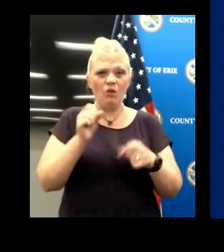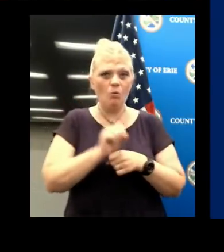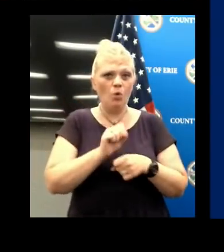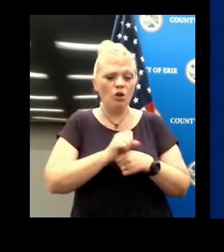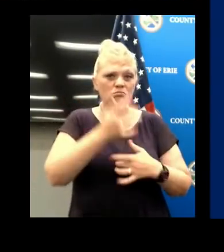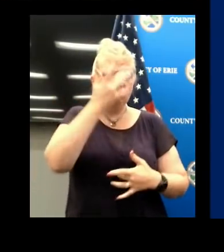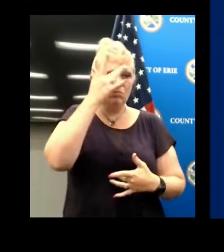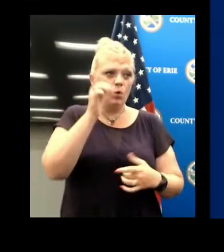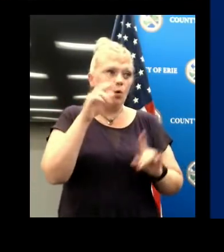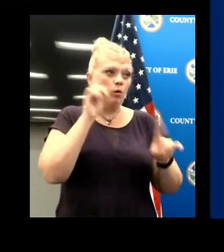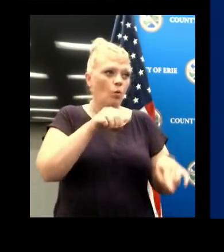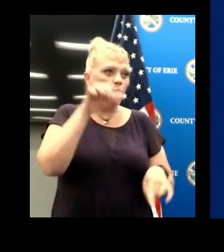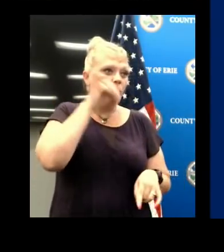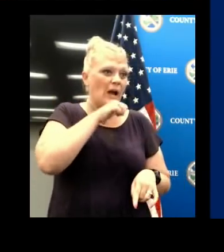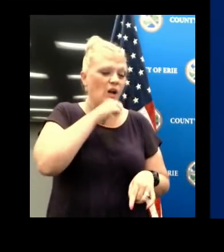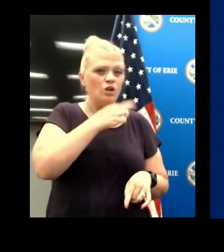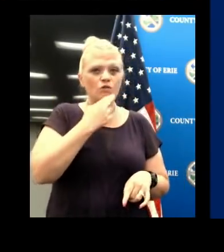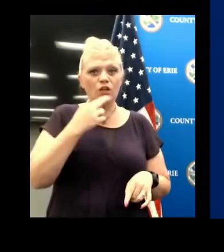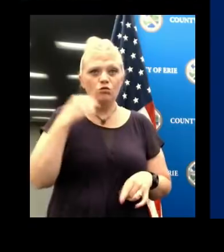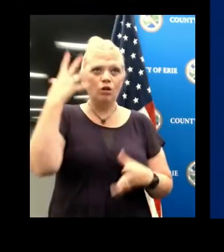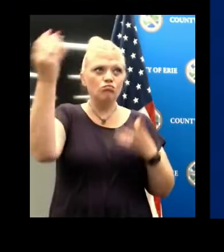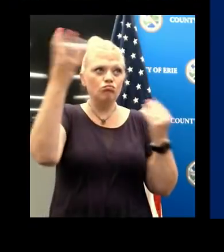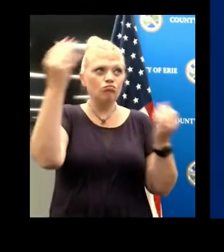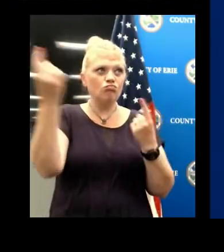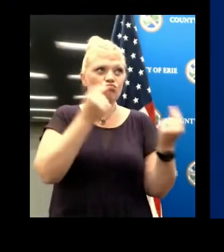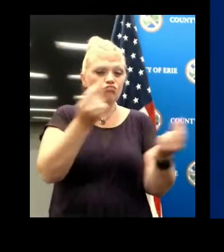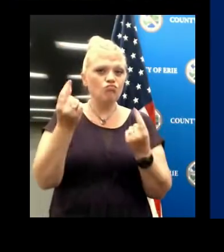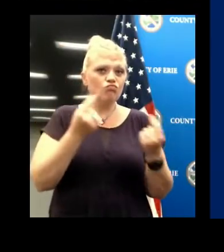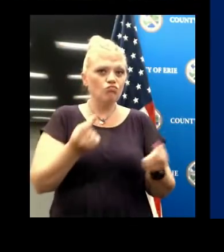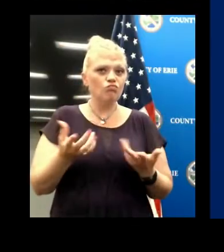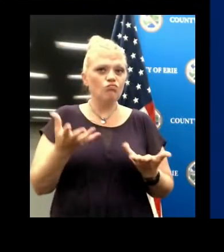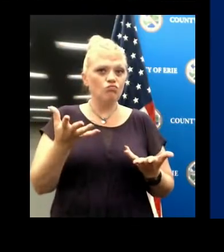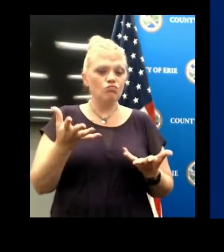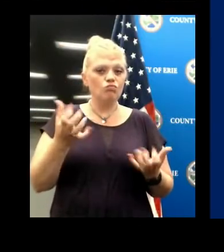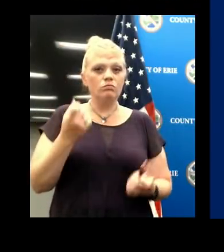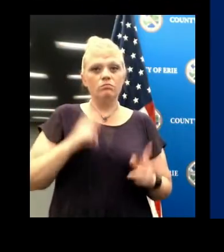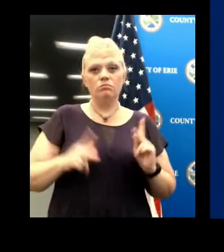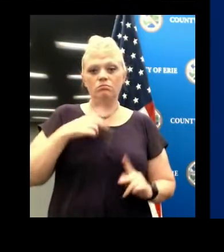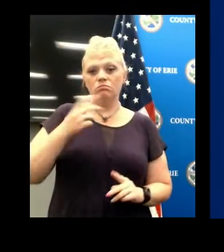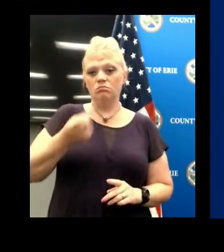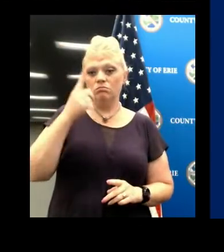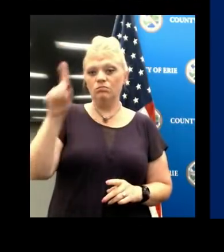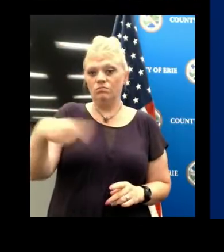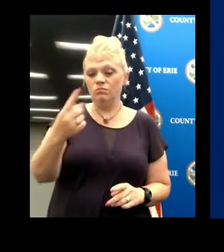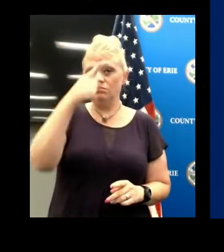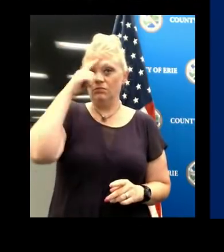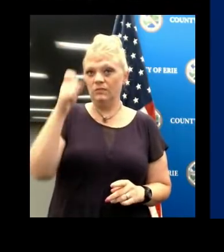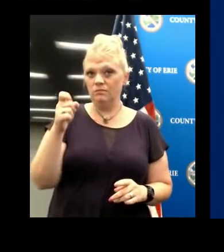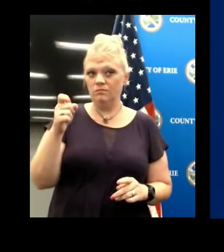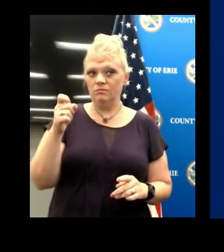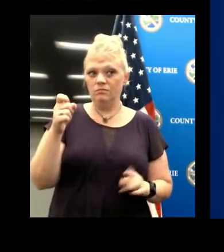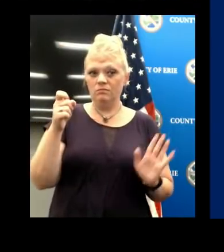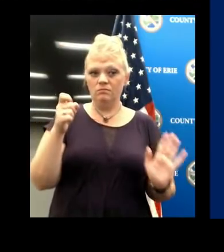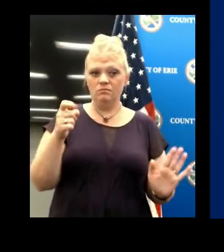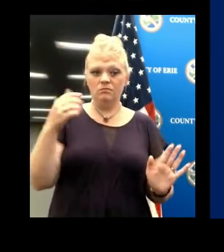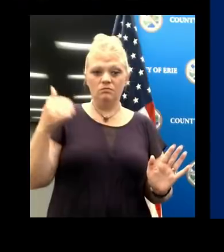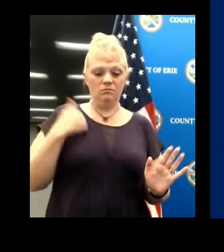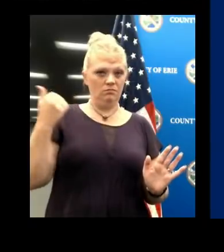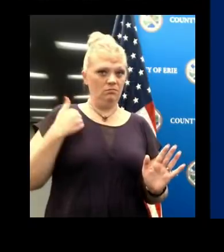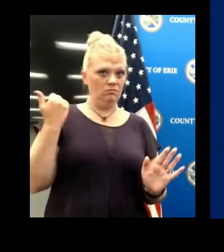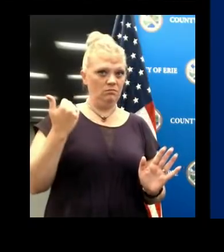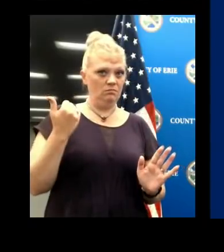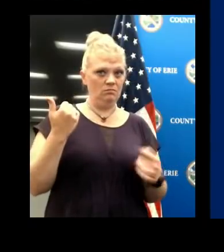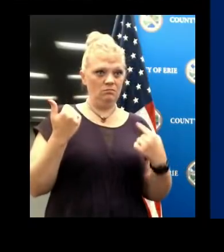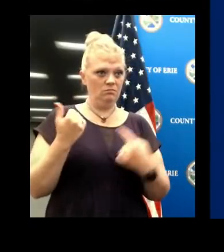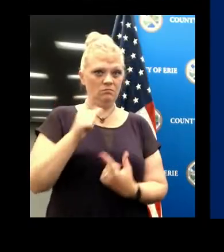catching it going to bars, going to restaurants, going out. And so we want people to understand just because you are young does